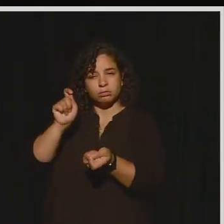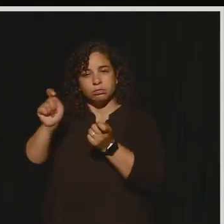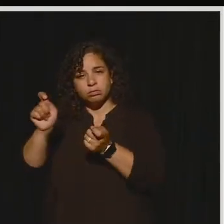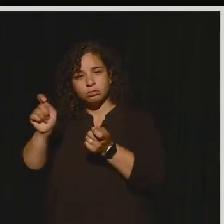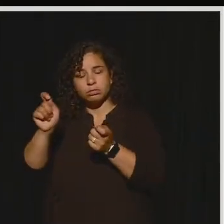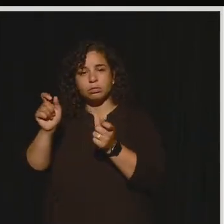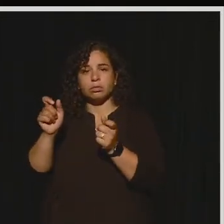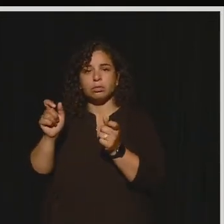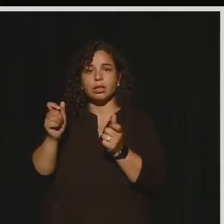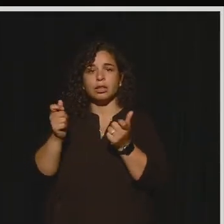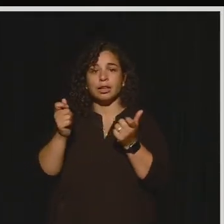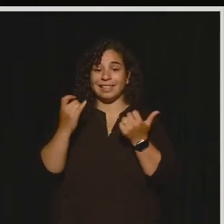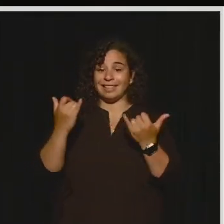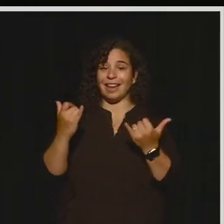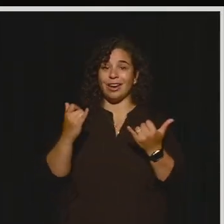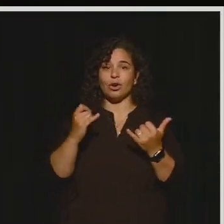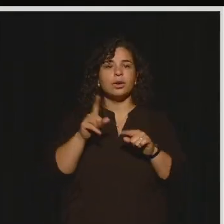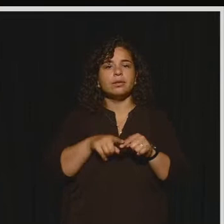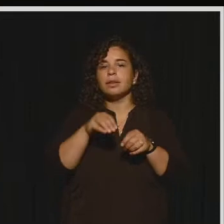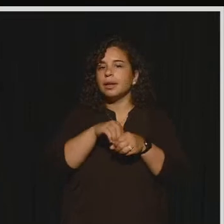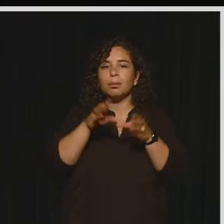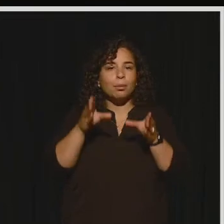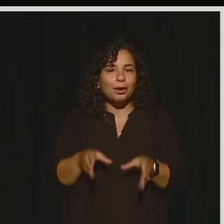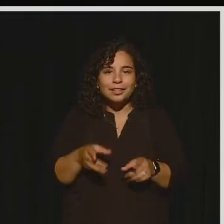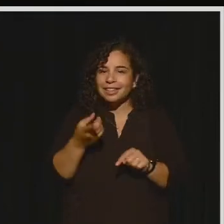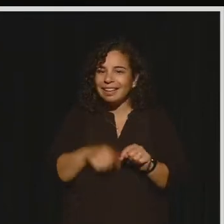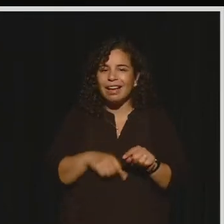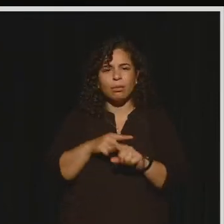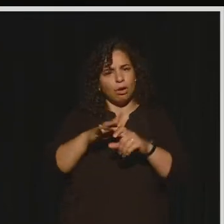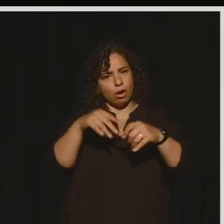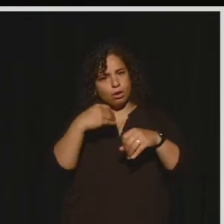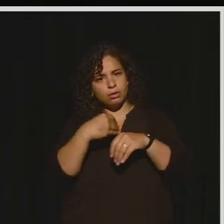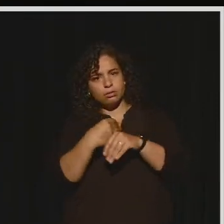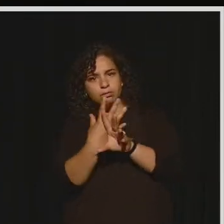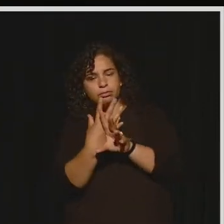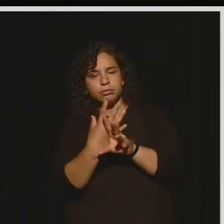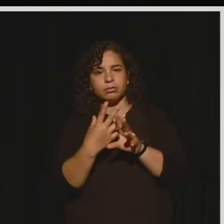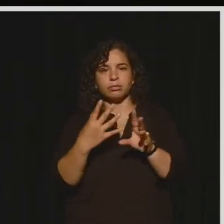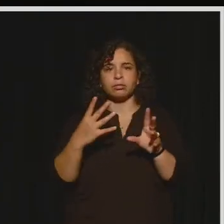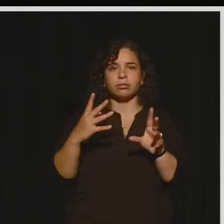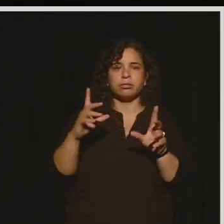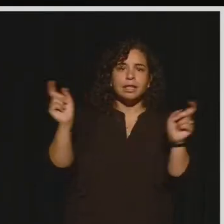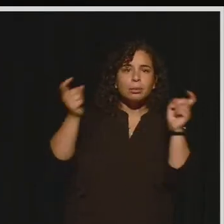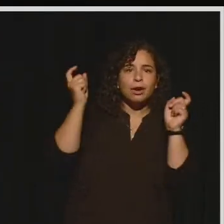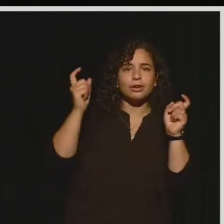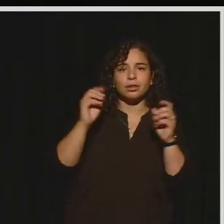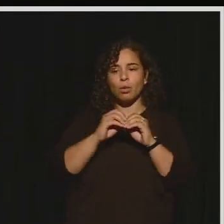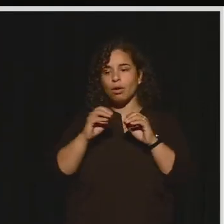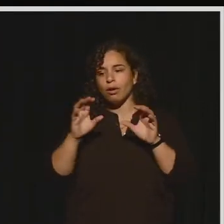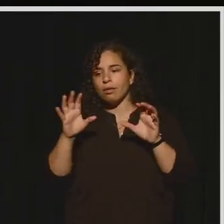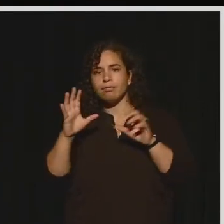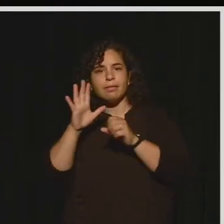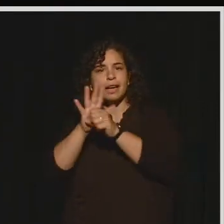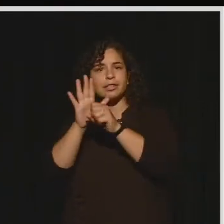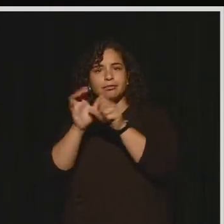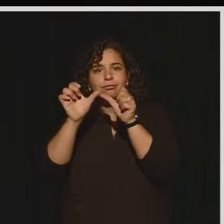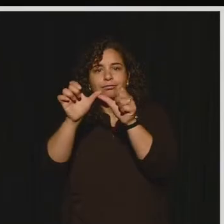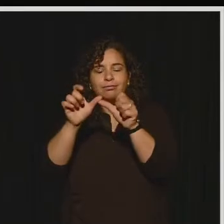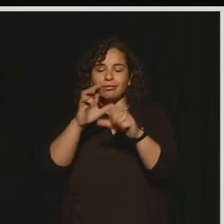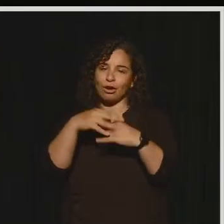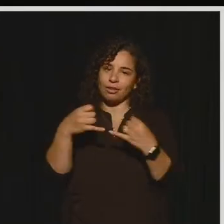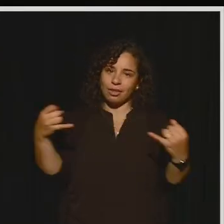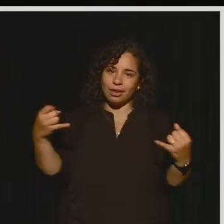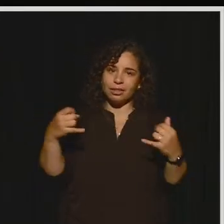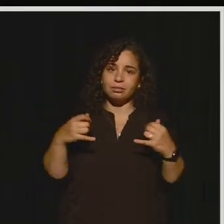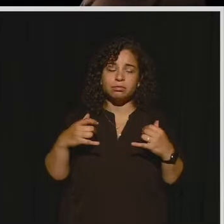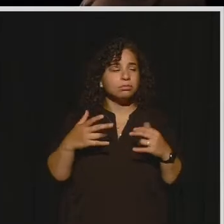have virtual conversations and virtual celebrations and virtual activism. A few thoughts from